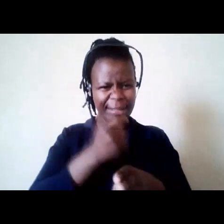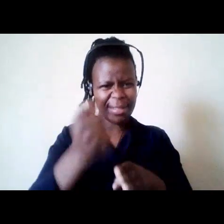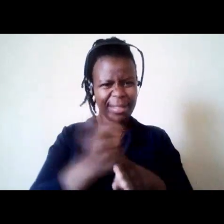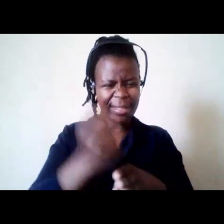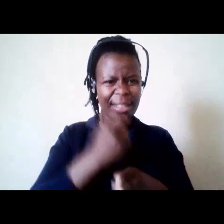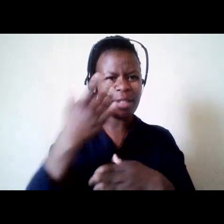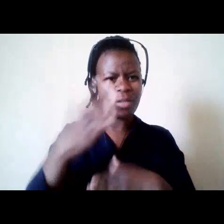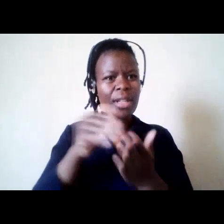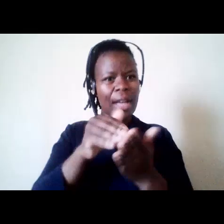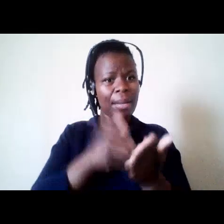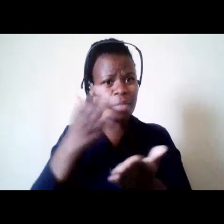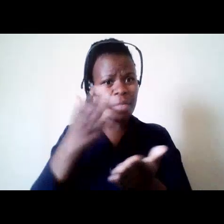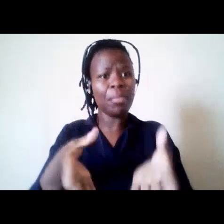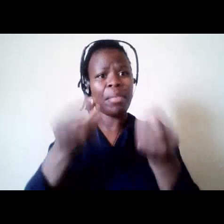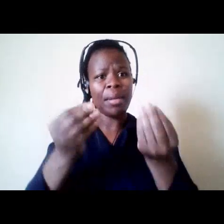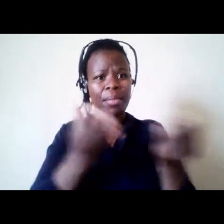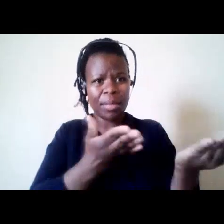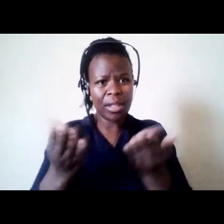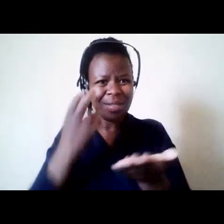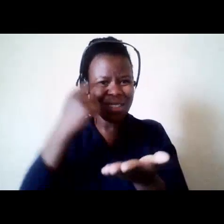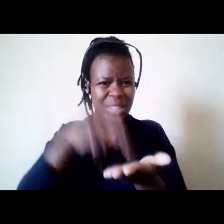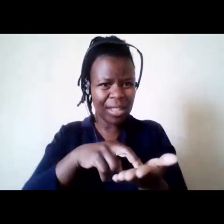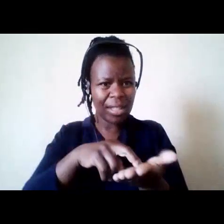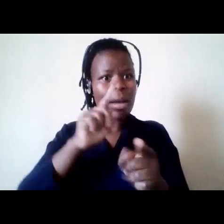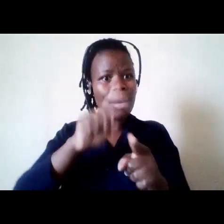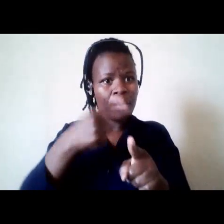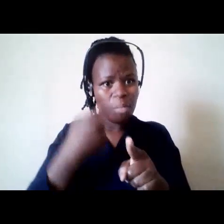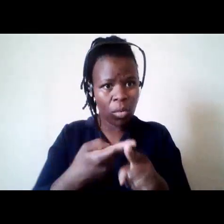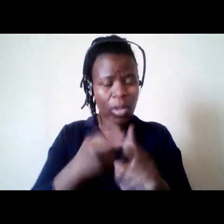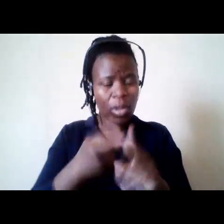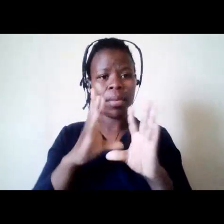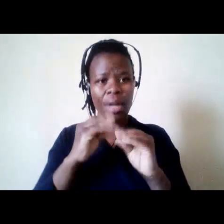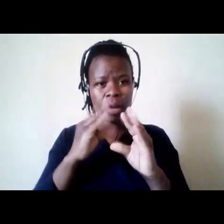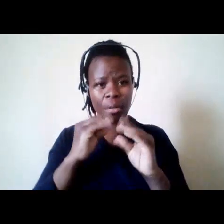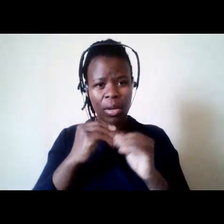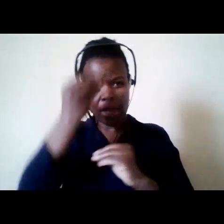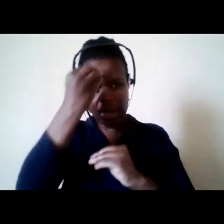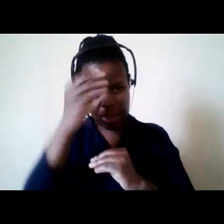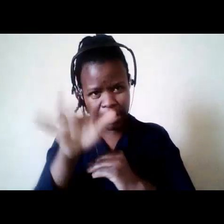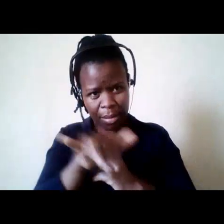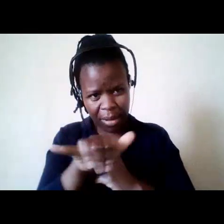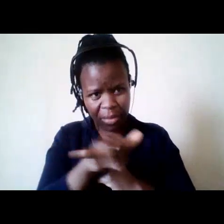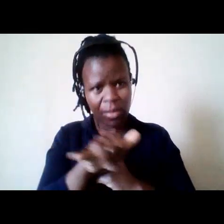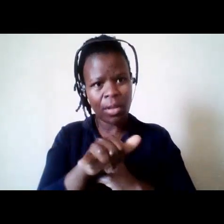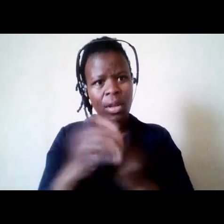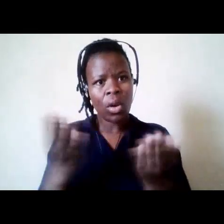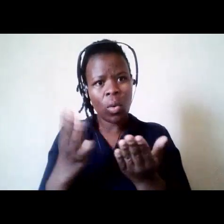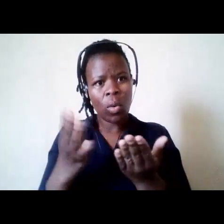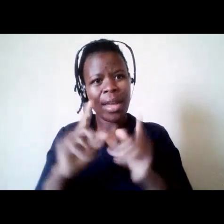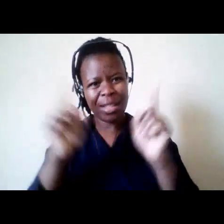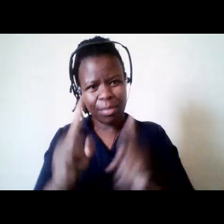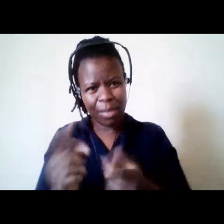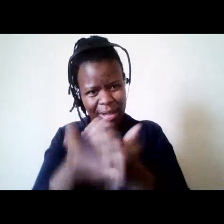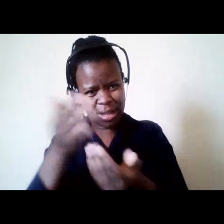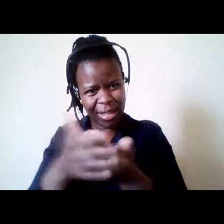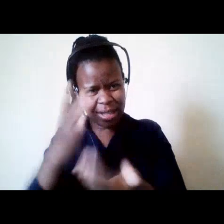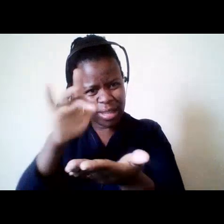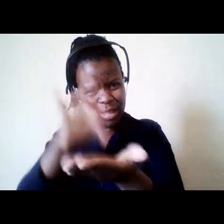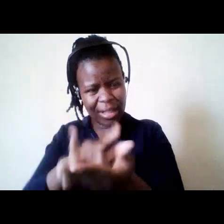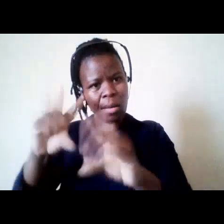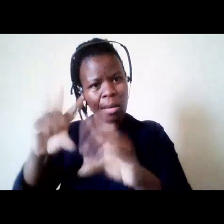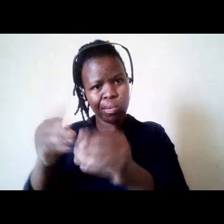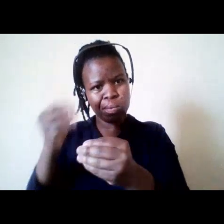proper service that they need. For instance, now we speak to the issue of when they are in special care centers, then they are there from morning to